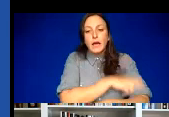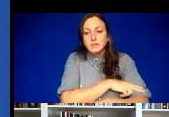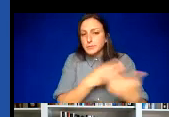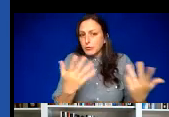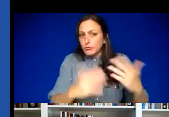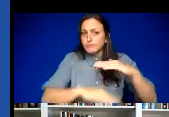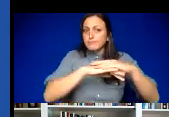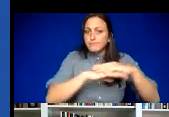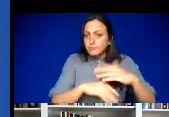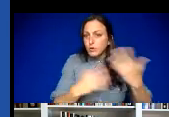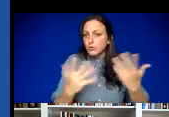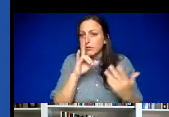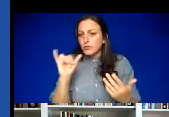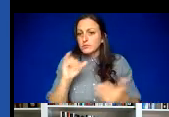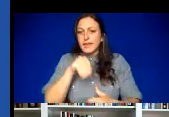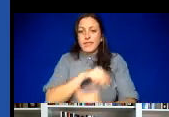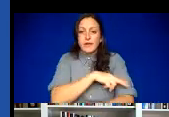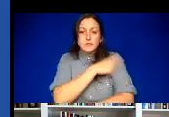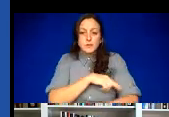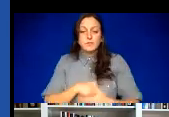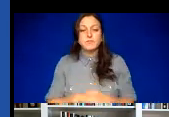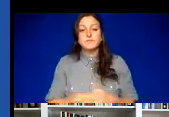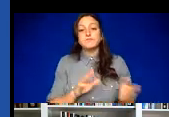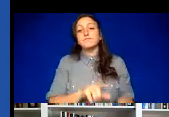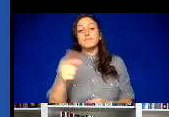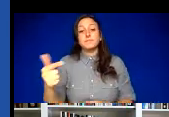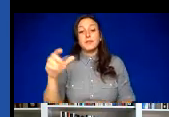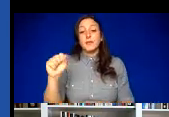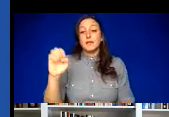Thank you. Great, thank you. We'll go ahead and go over to Seth.